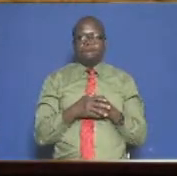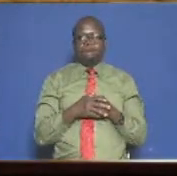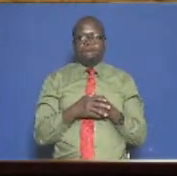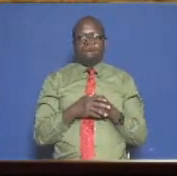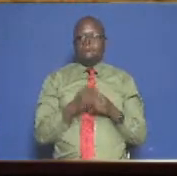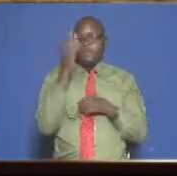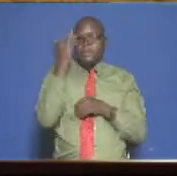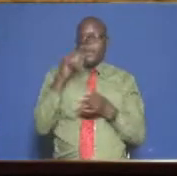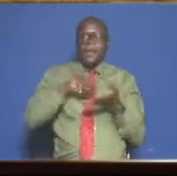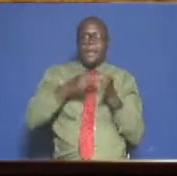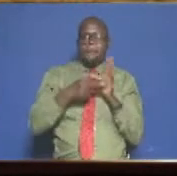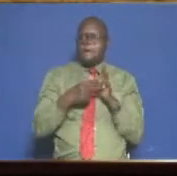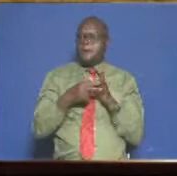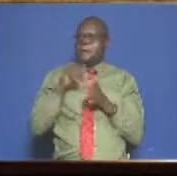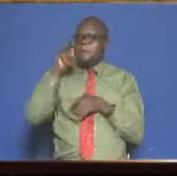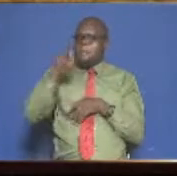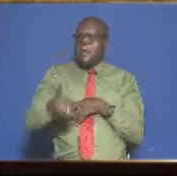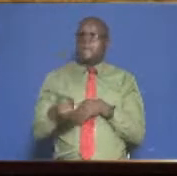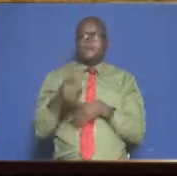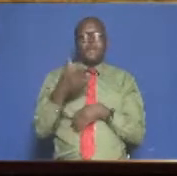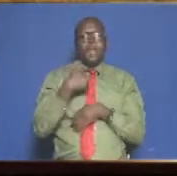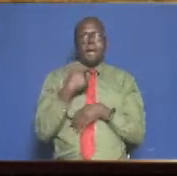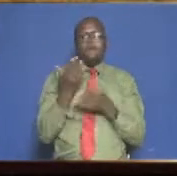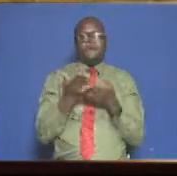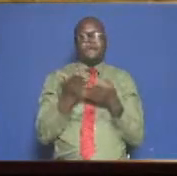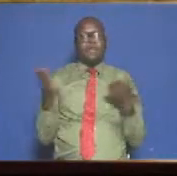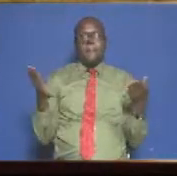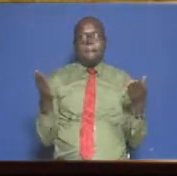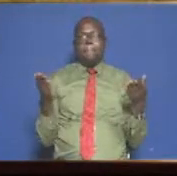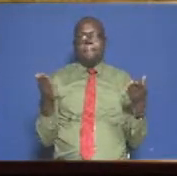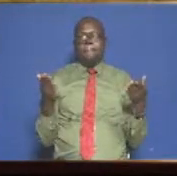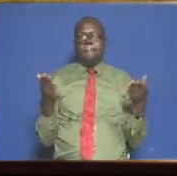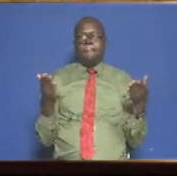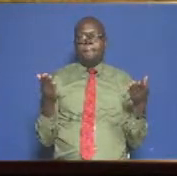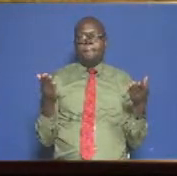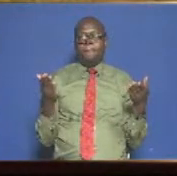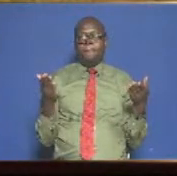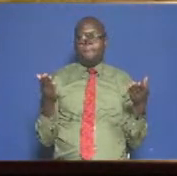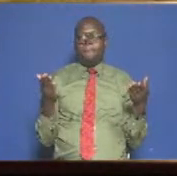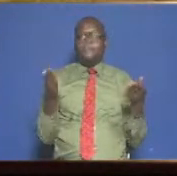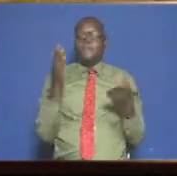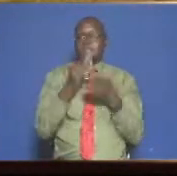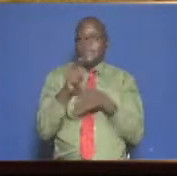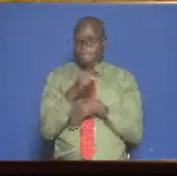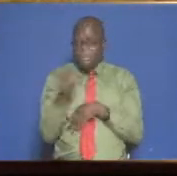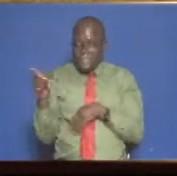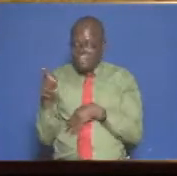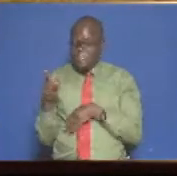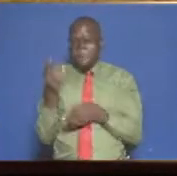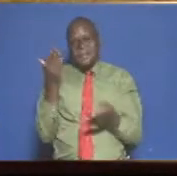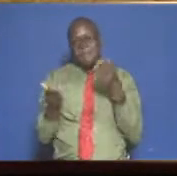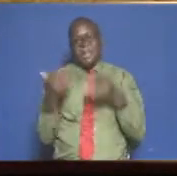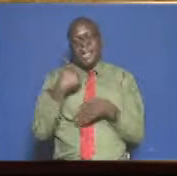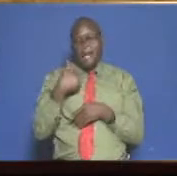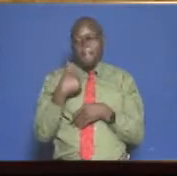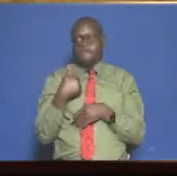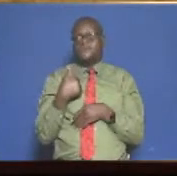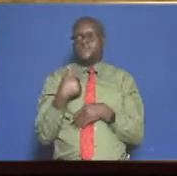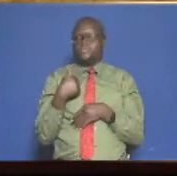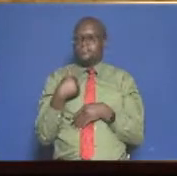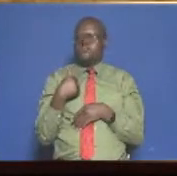Because I mean, there must be some point at which some of them may have to exit the